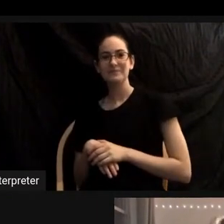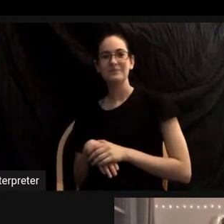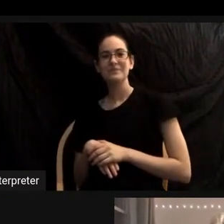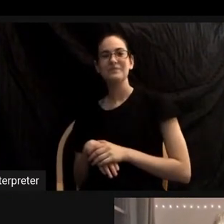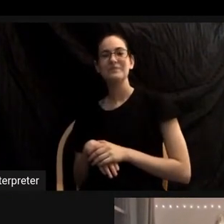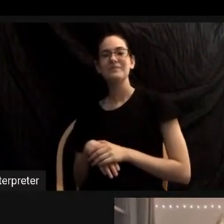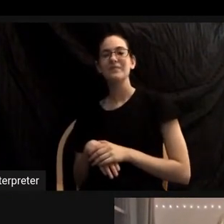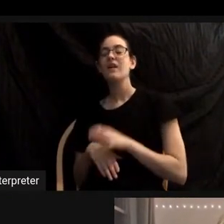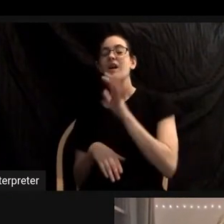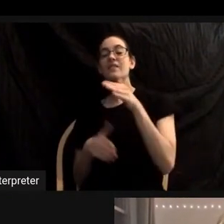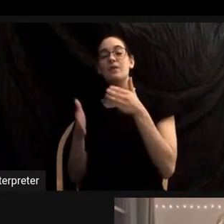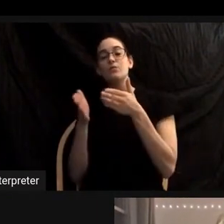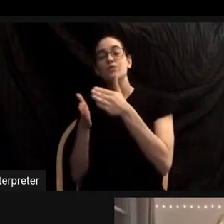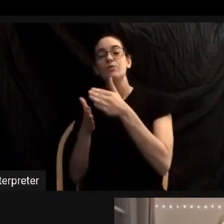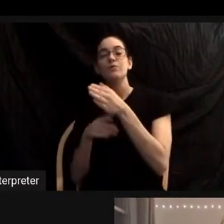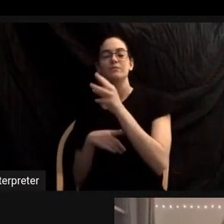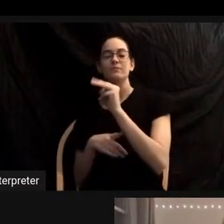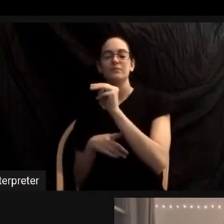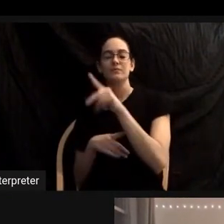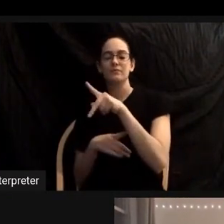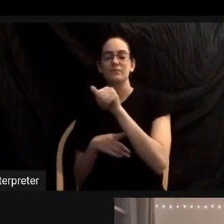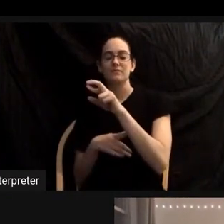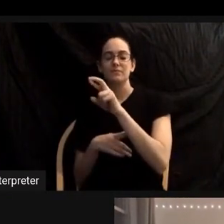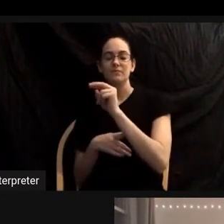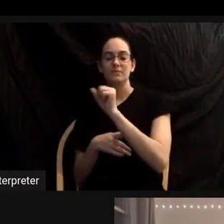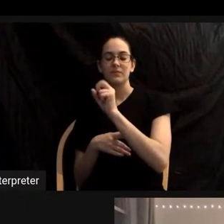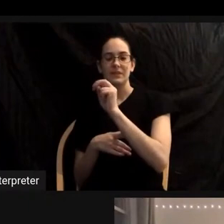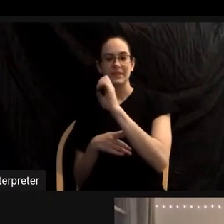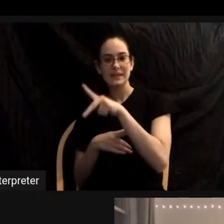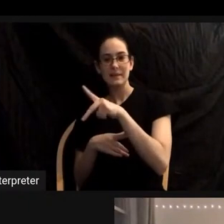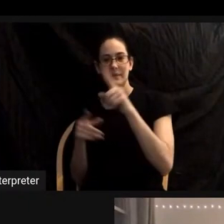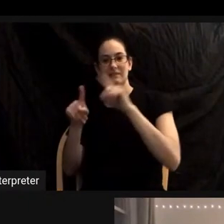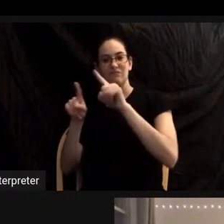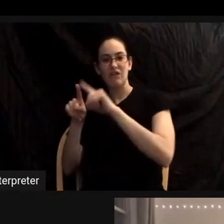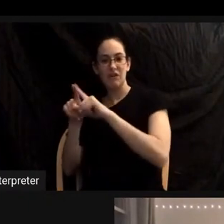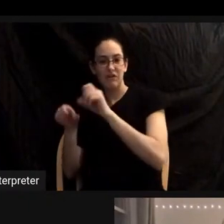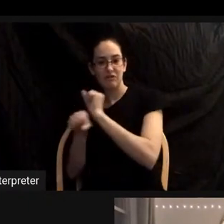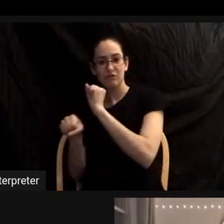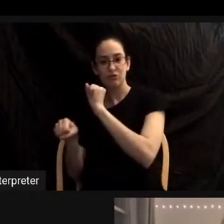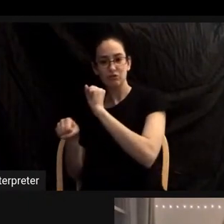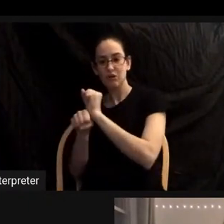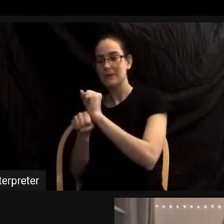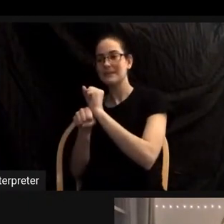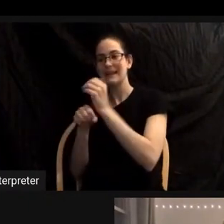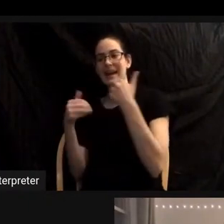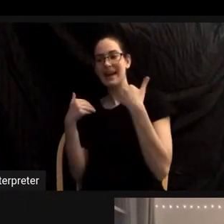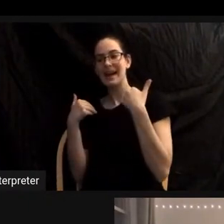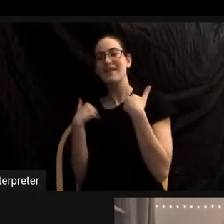And that was through Parsnip. That was through, you know, the other jobs I've held that really touch